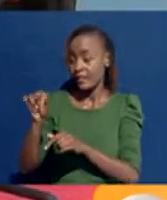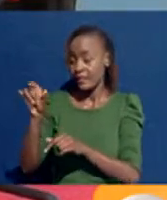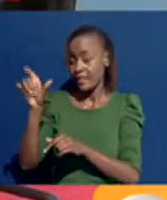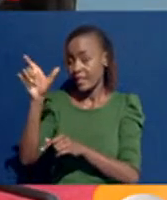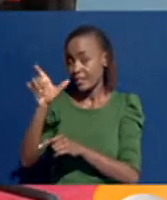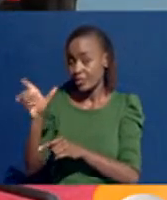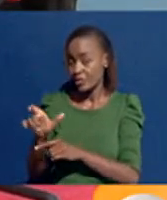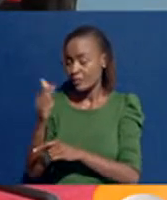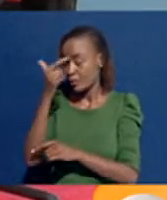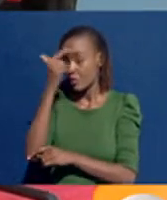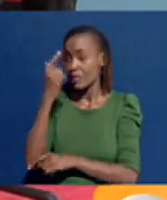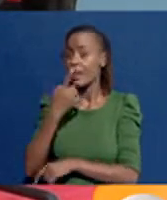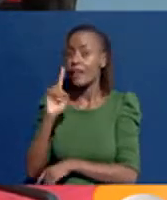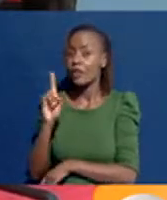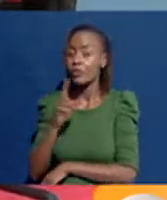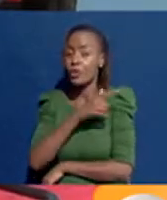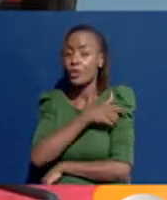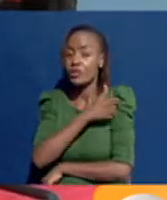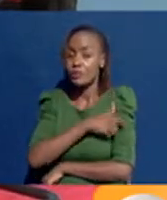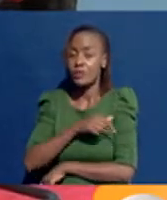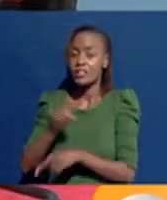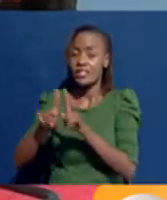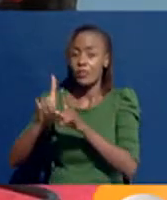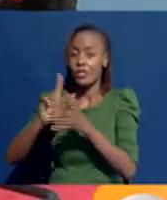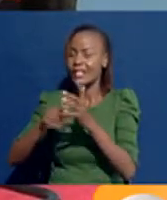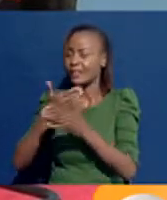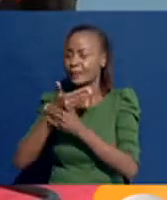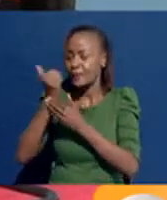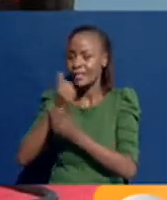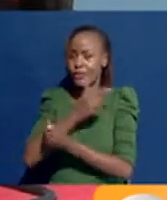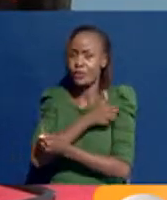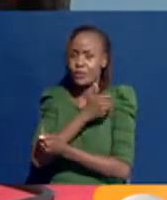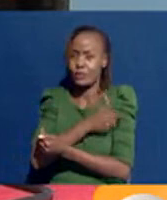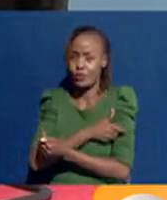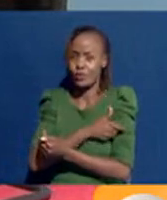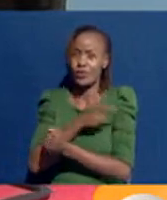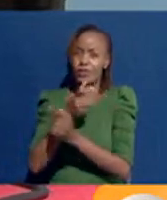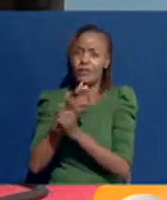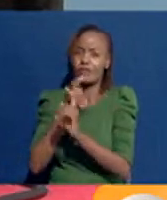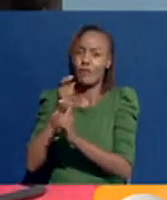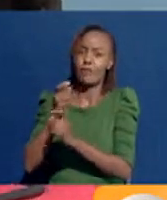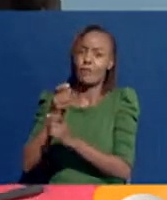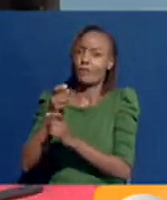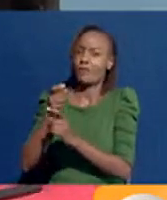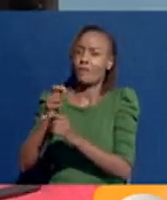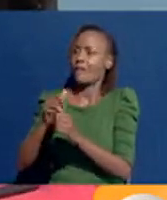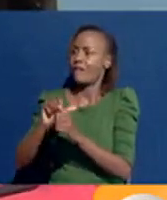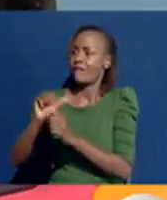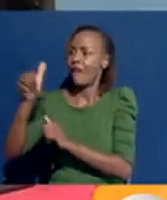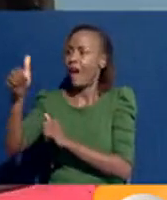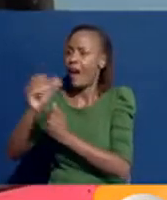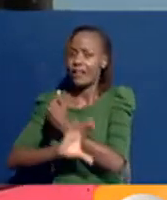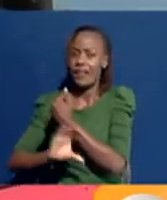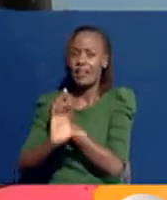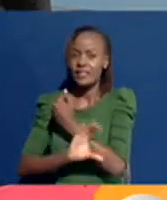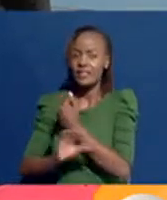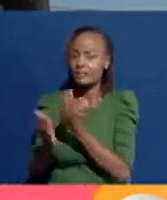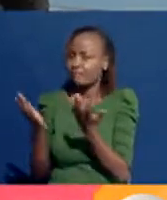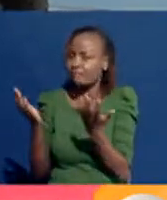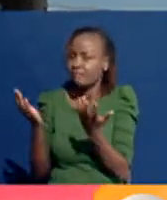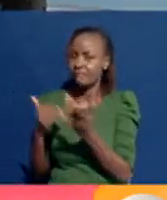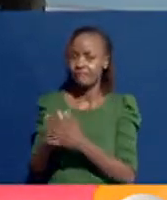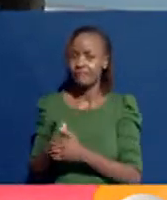you know, the Nairobi Hospital is, you know, a center that attracts, you know, those from across the region. So I'm